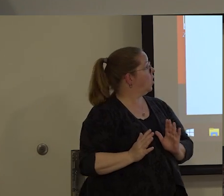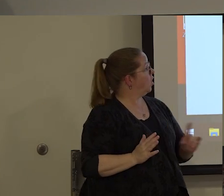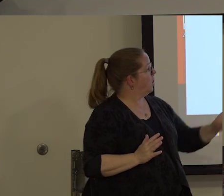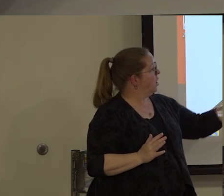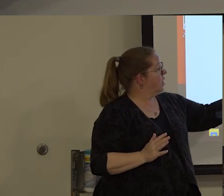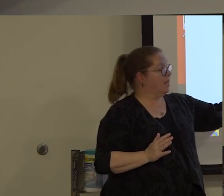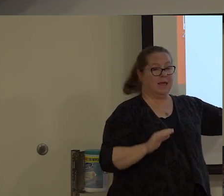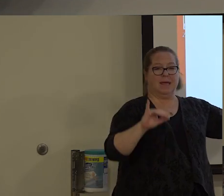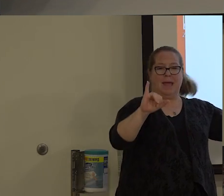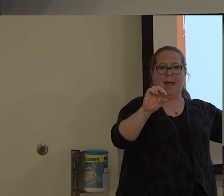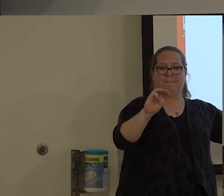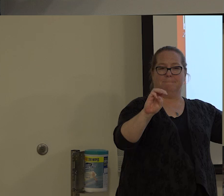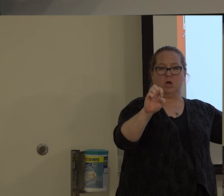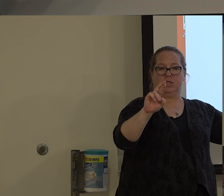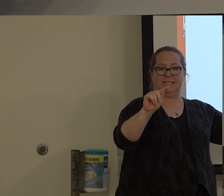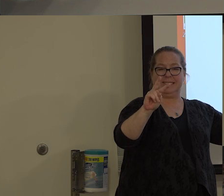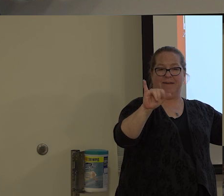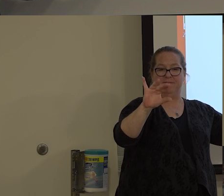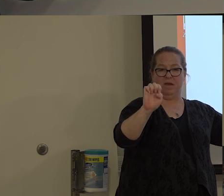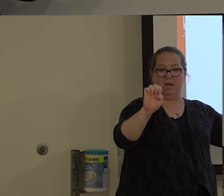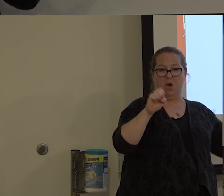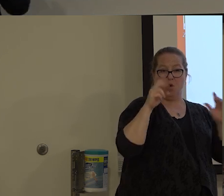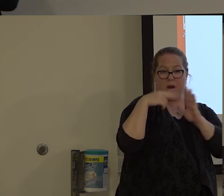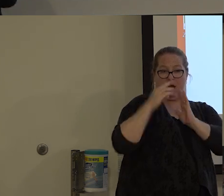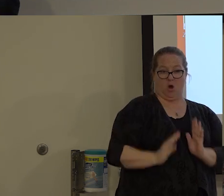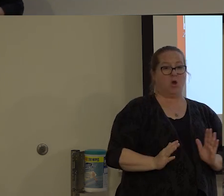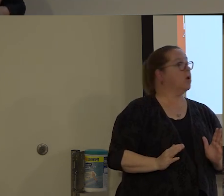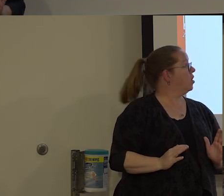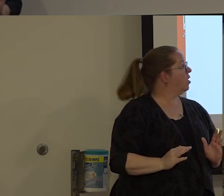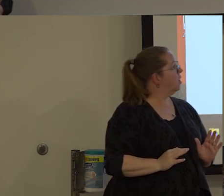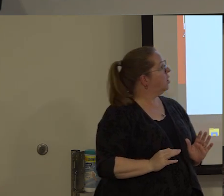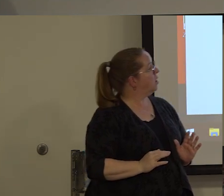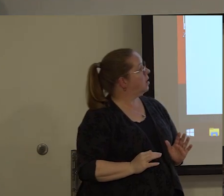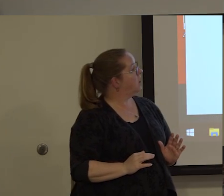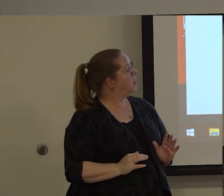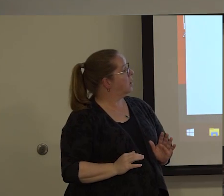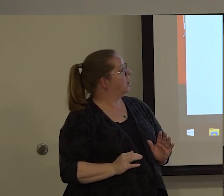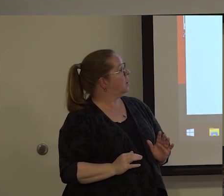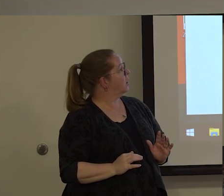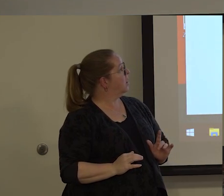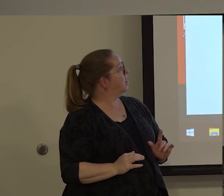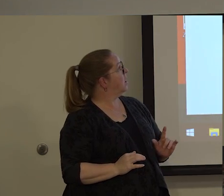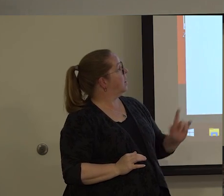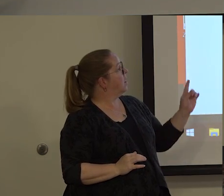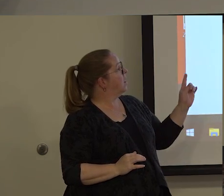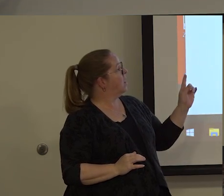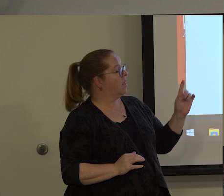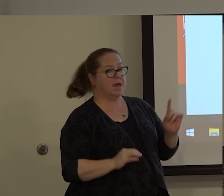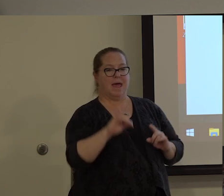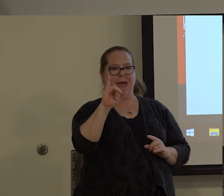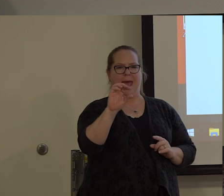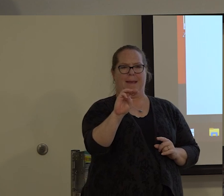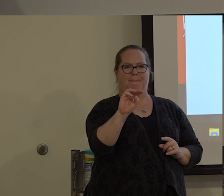And what this immersive reader, I don't know why it's doing that. That's never happened before. Okay. So the